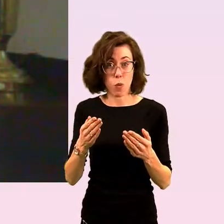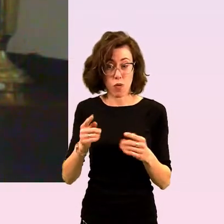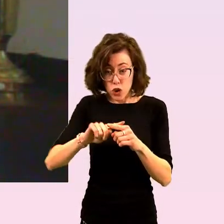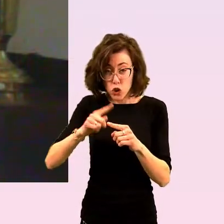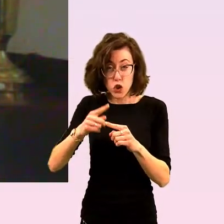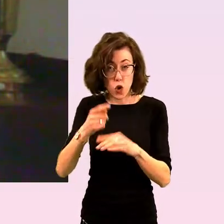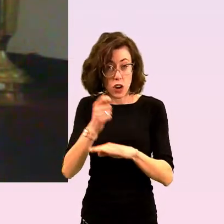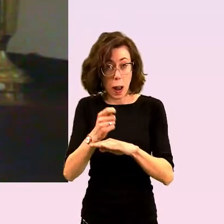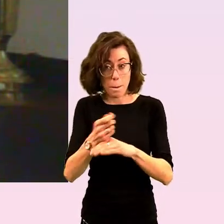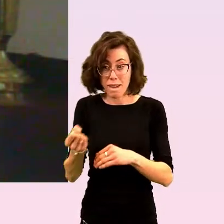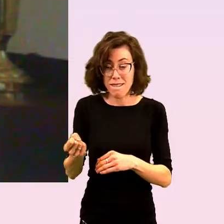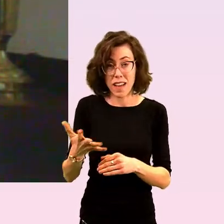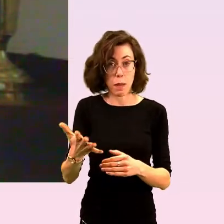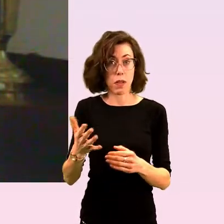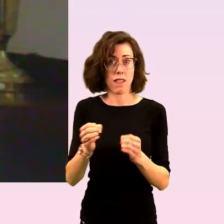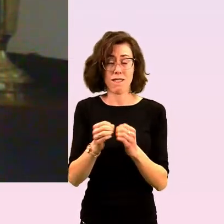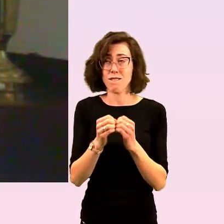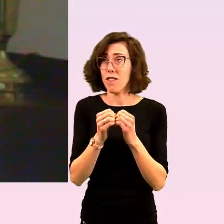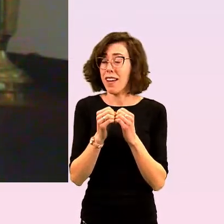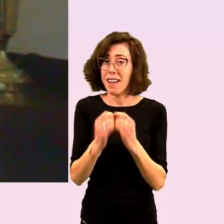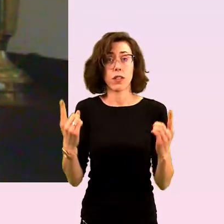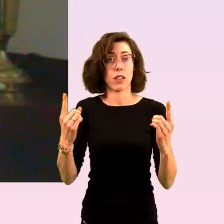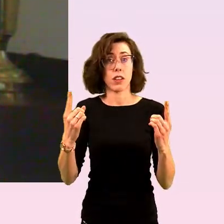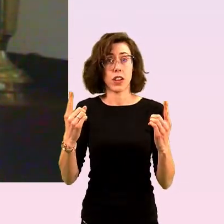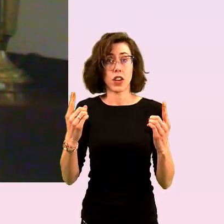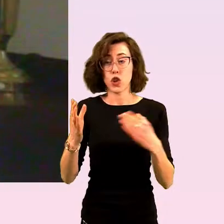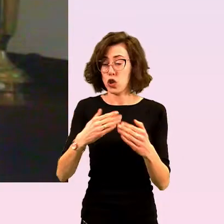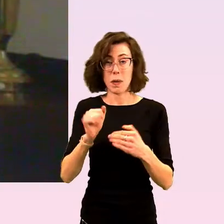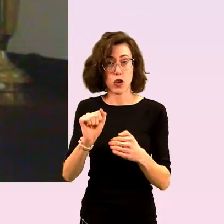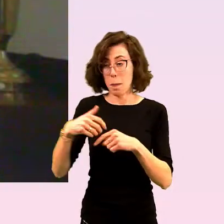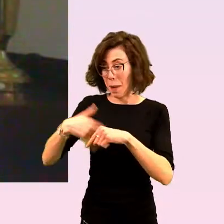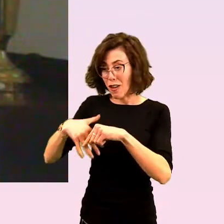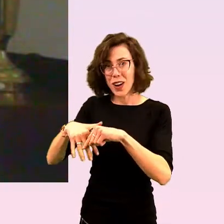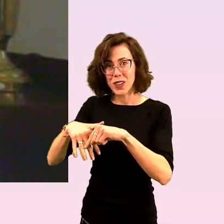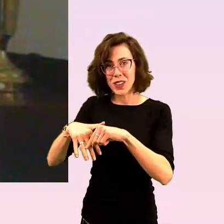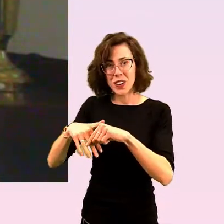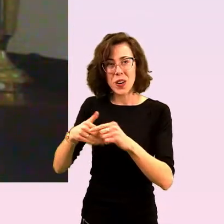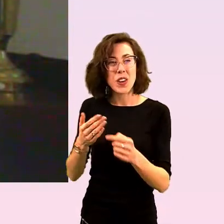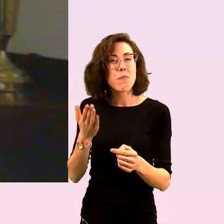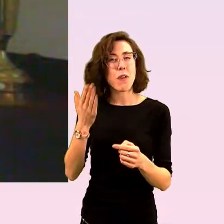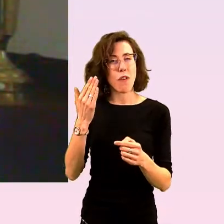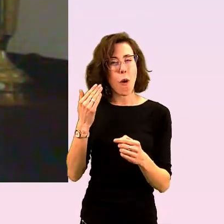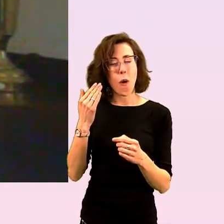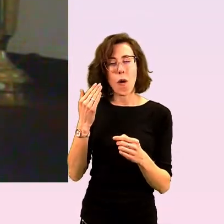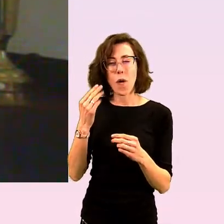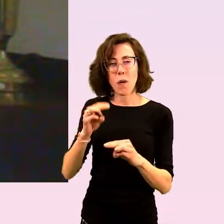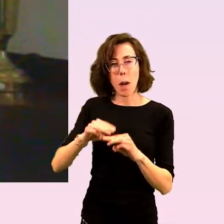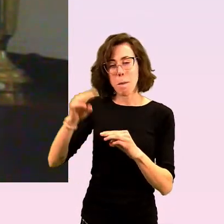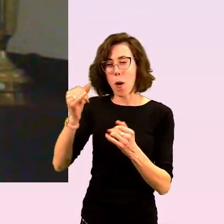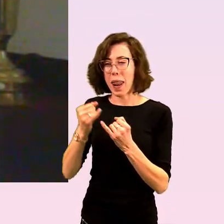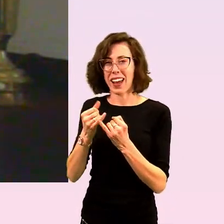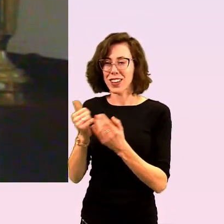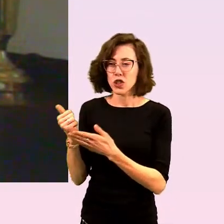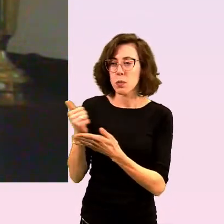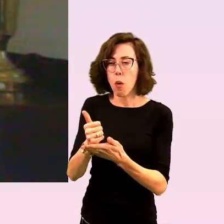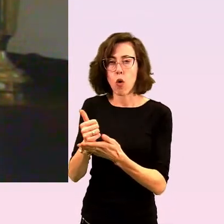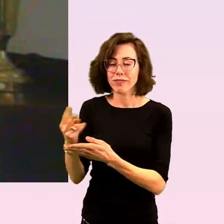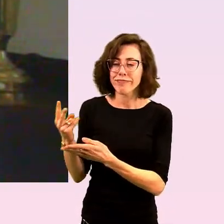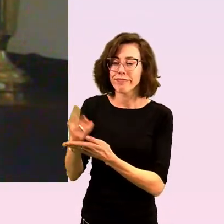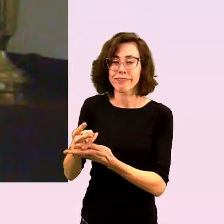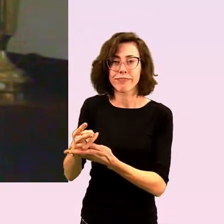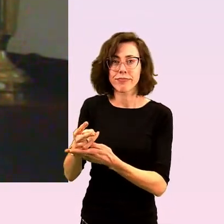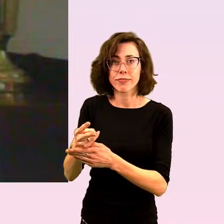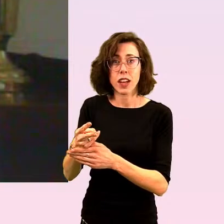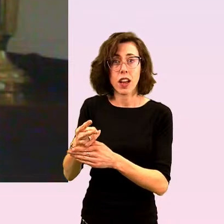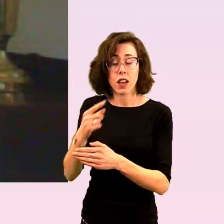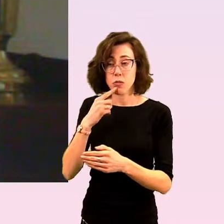of what their backgrounds were, whereas before it would have been maybe seen more as a support intervention, and registrations